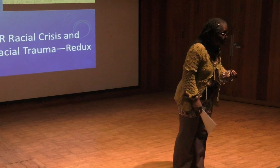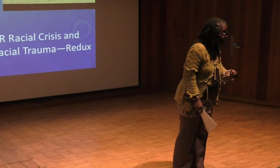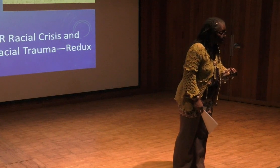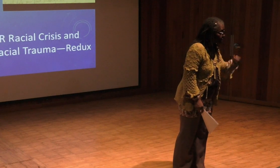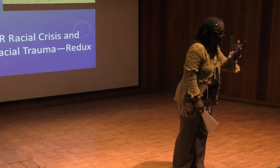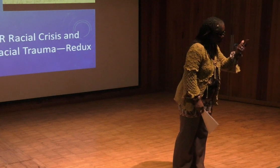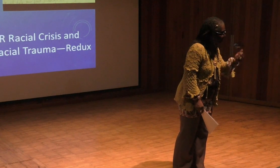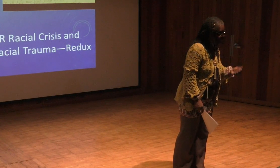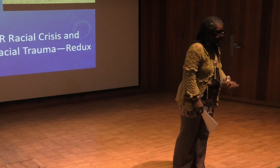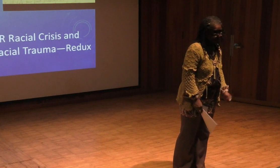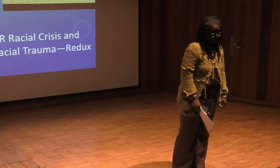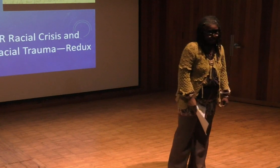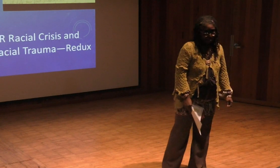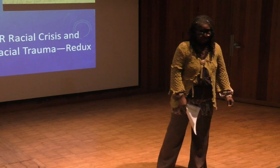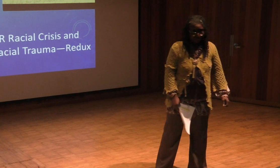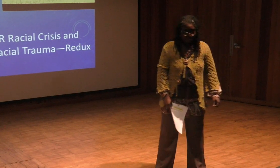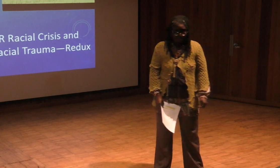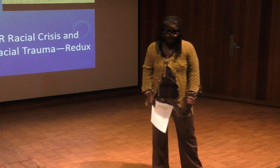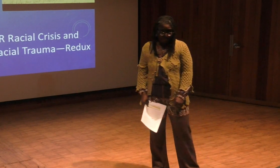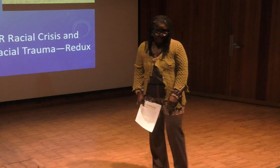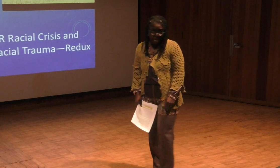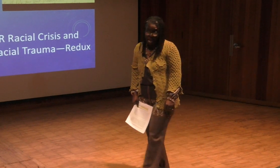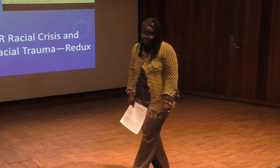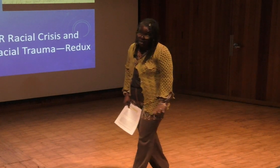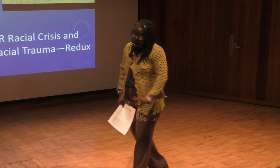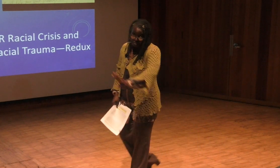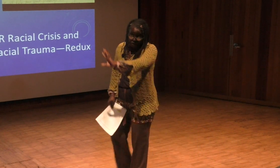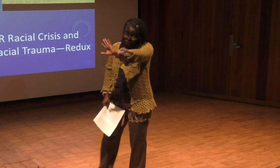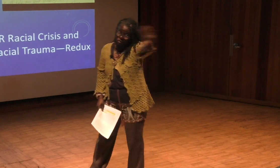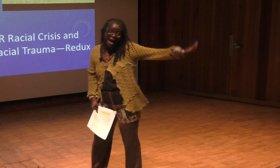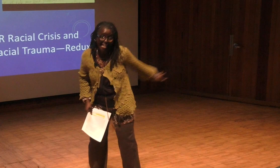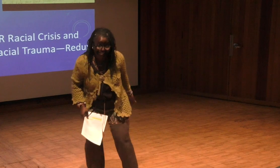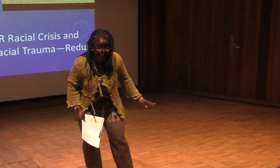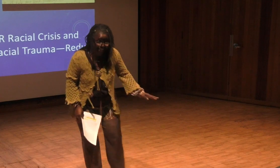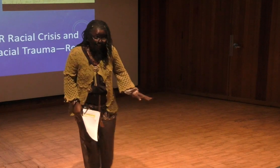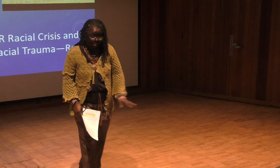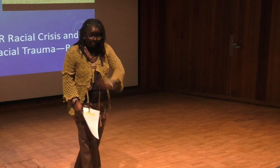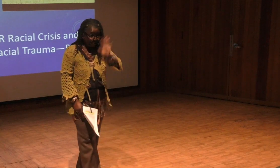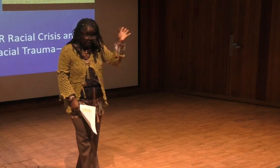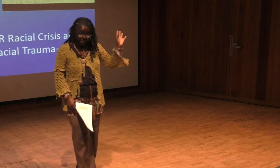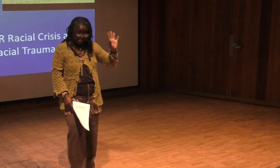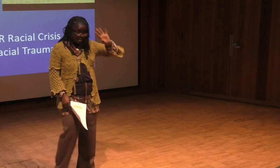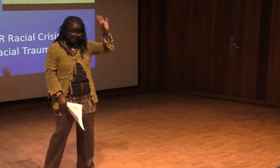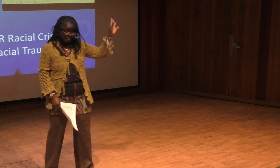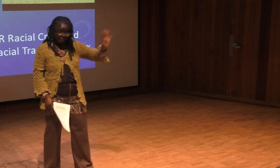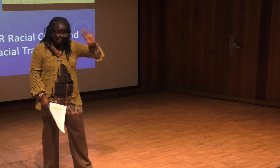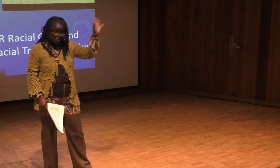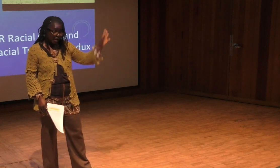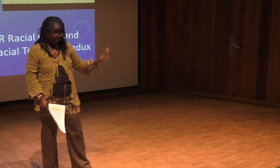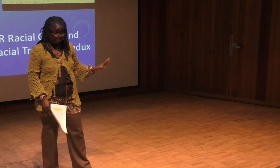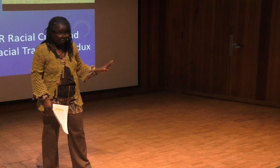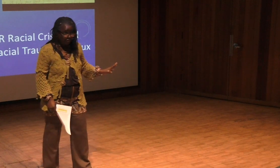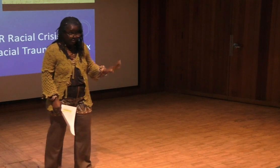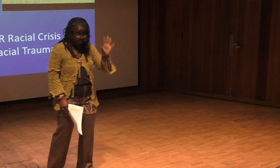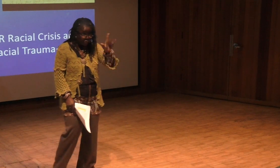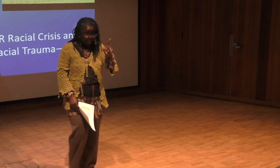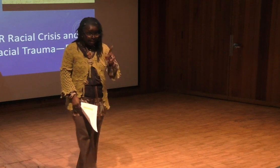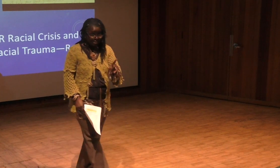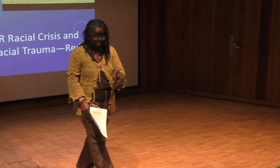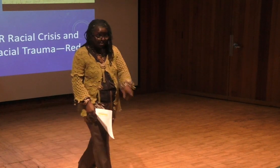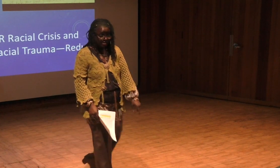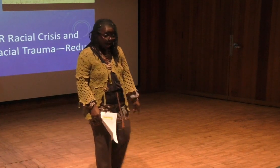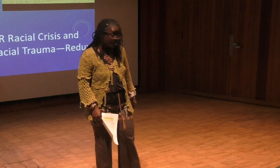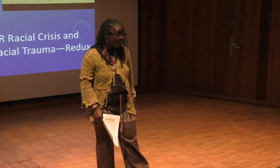resist domination. And that novel is crazy. The film is scratching the surface. If you